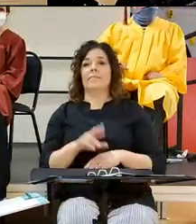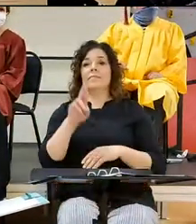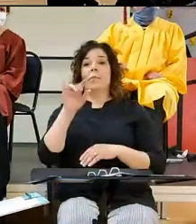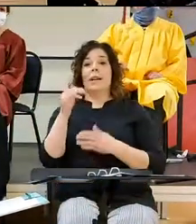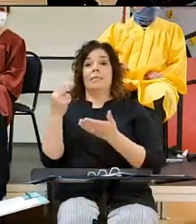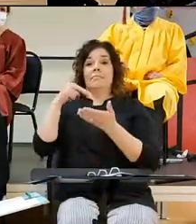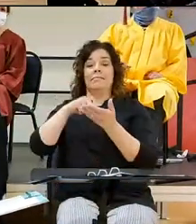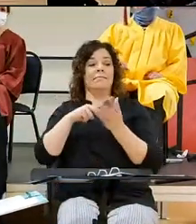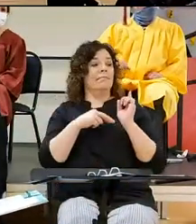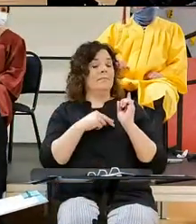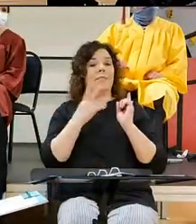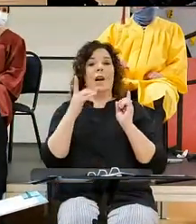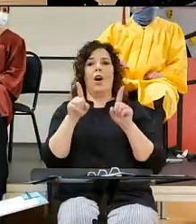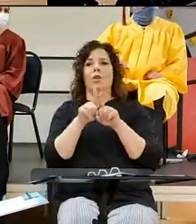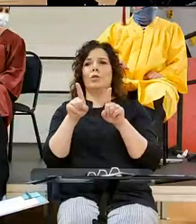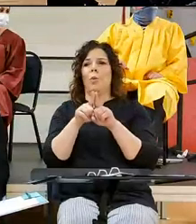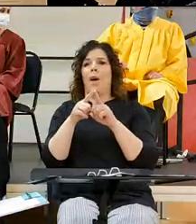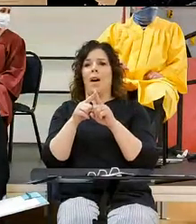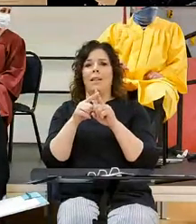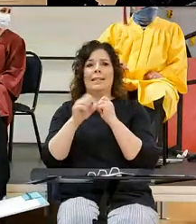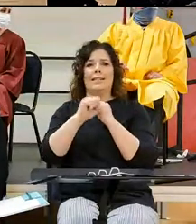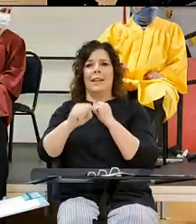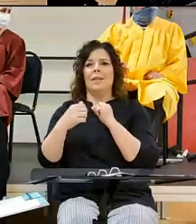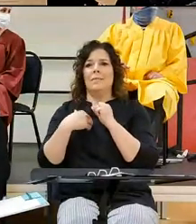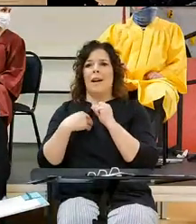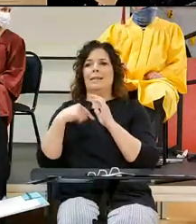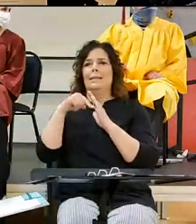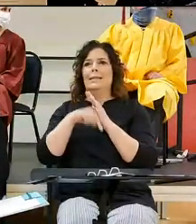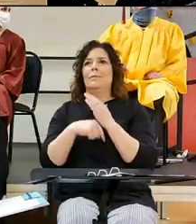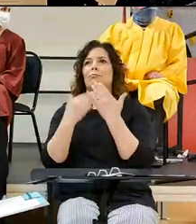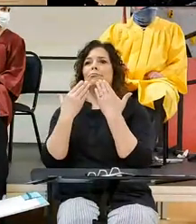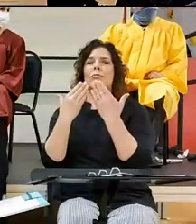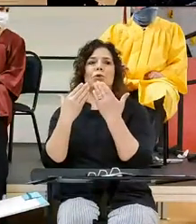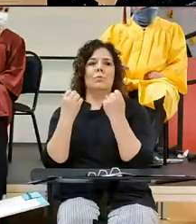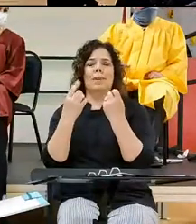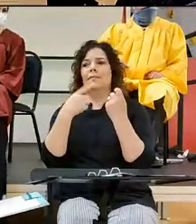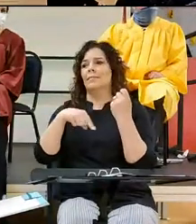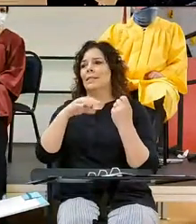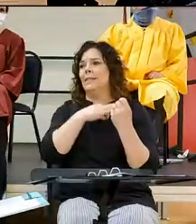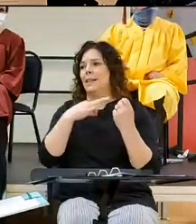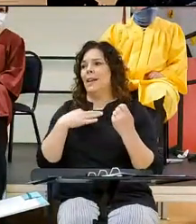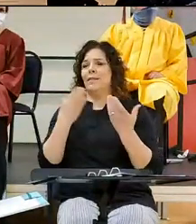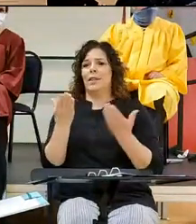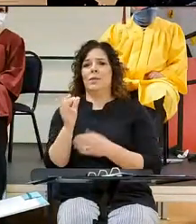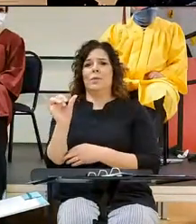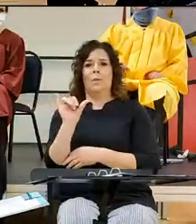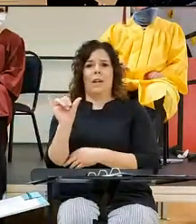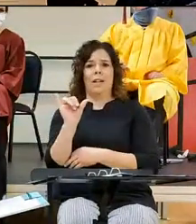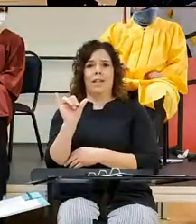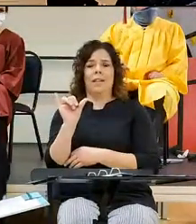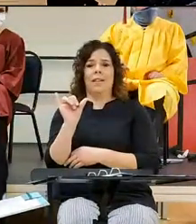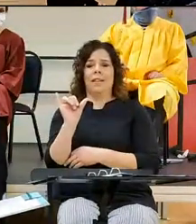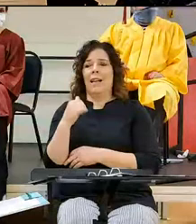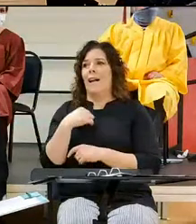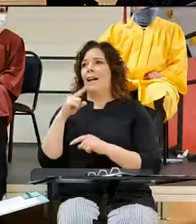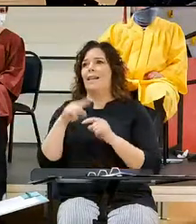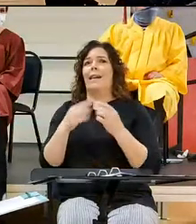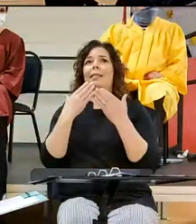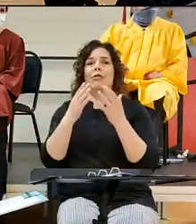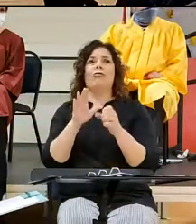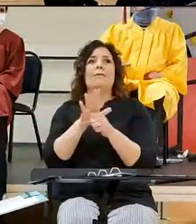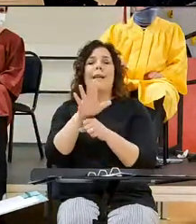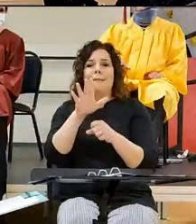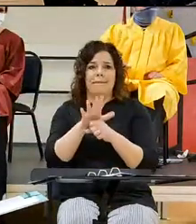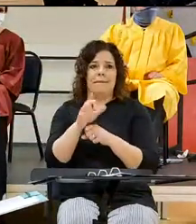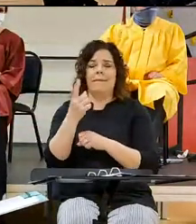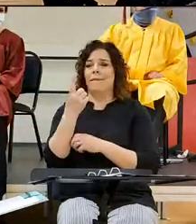extend my deepest gratitude to many of the staff here. I can't thank you enough